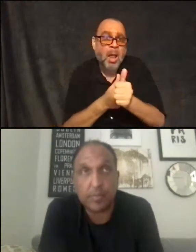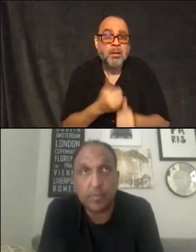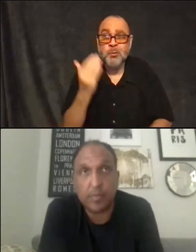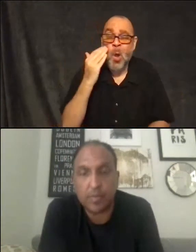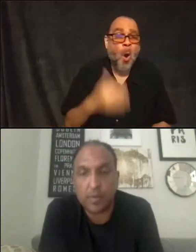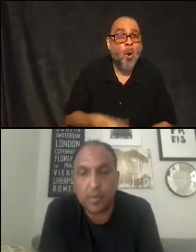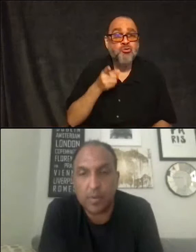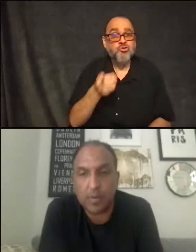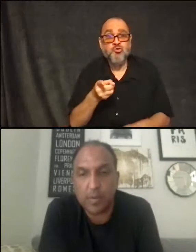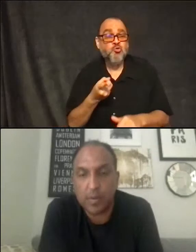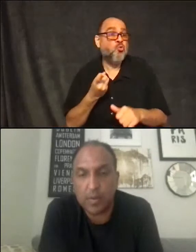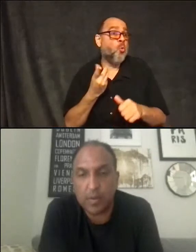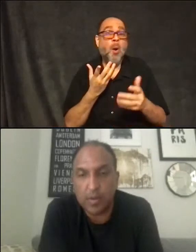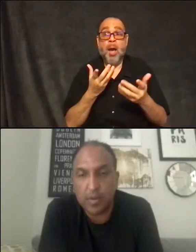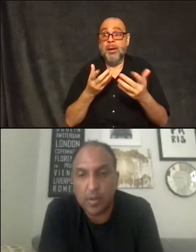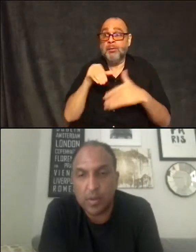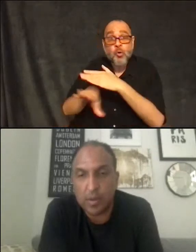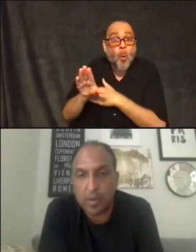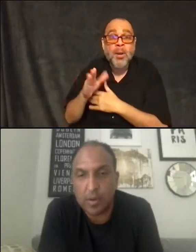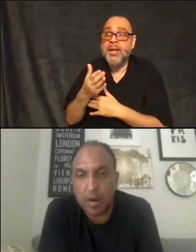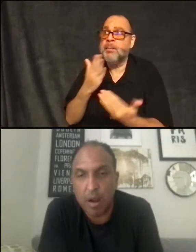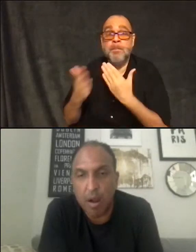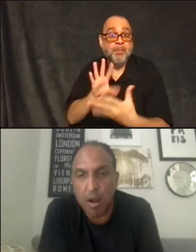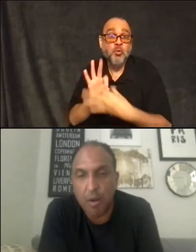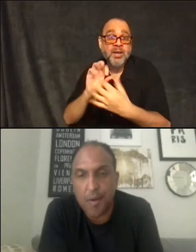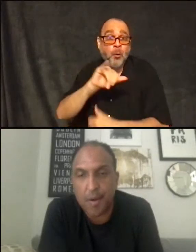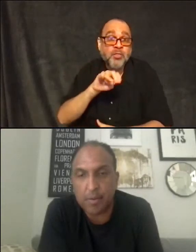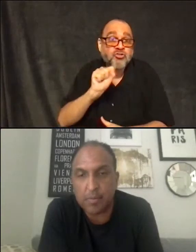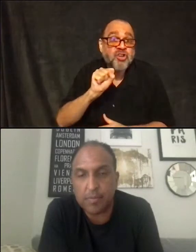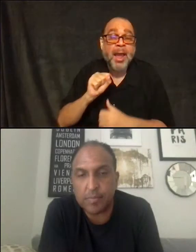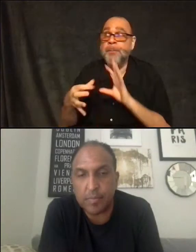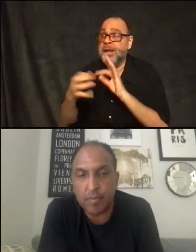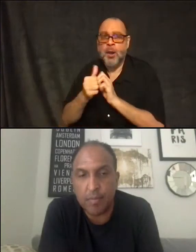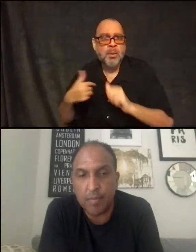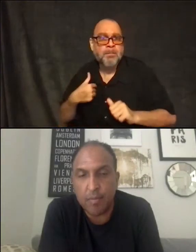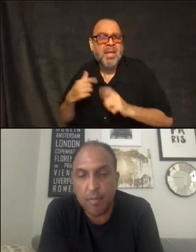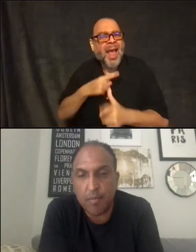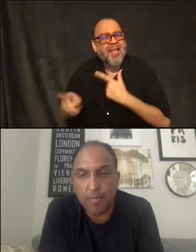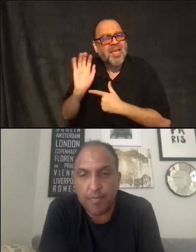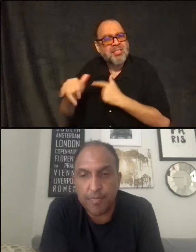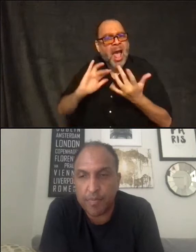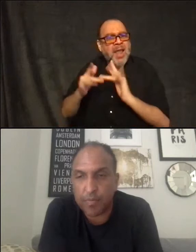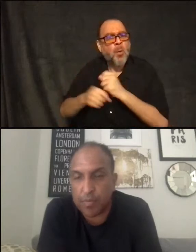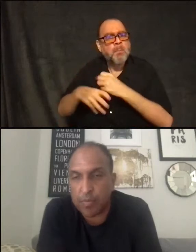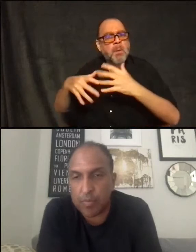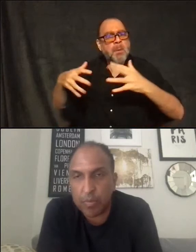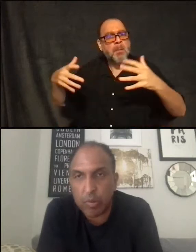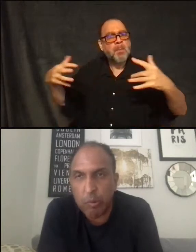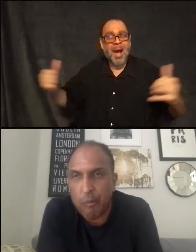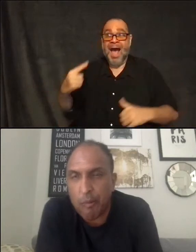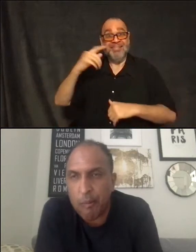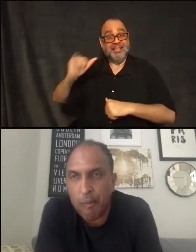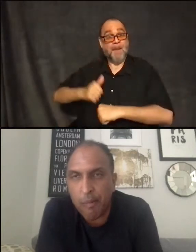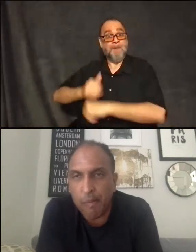possibly hype you up. I'll do the same. And, it's not that much. If you have something of substance, I think that barrier of entry has been substantially reduced because